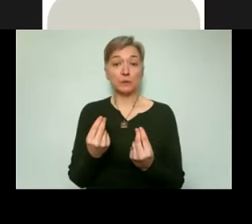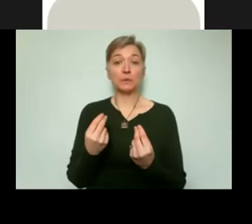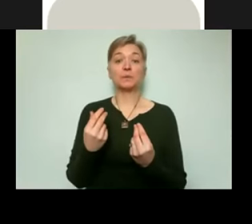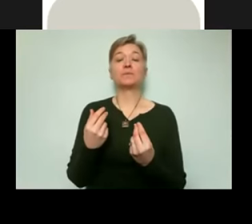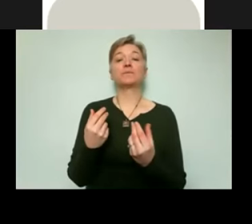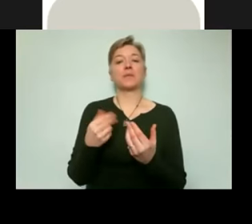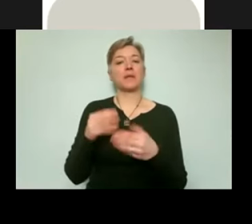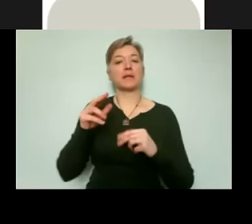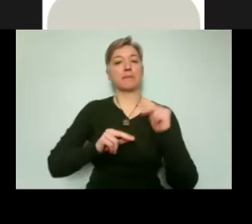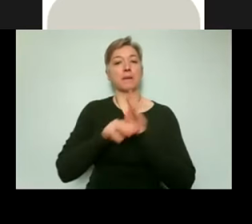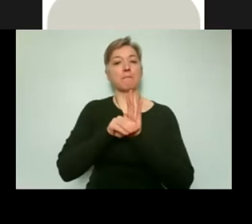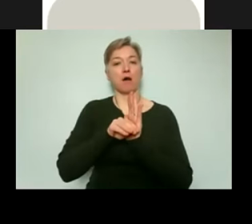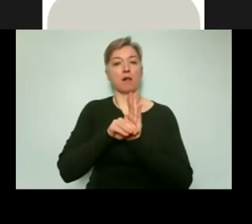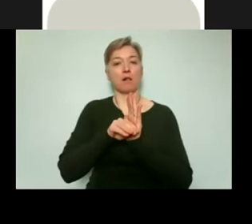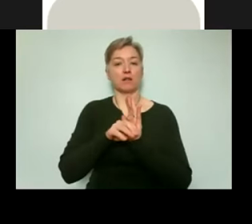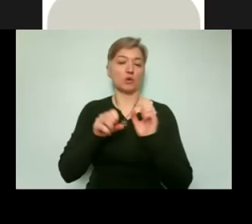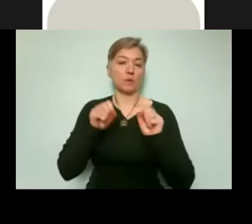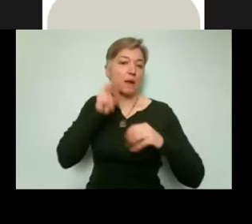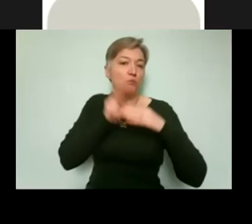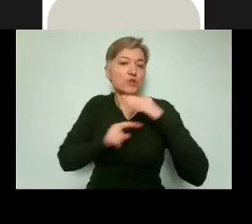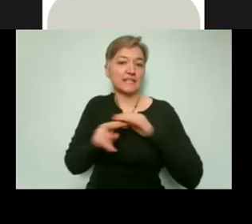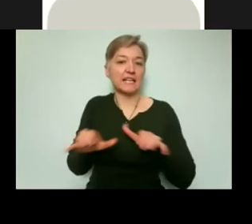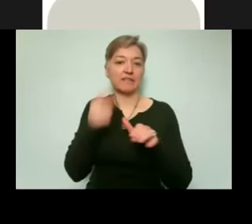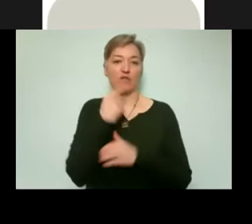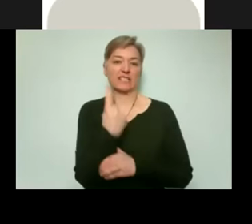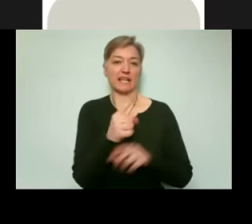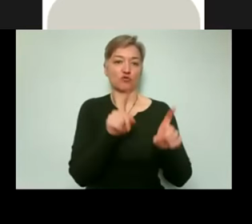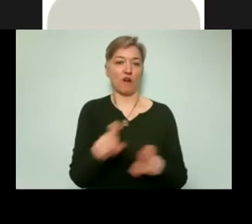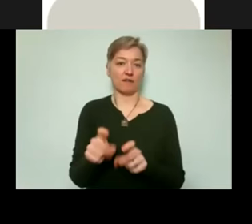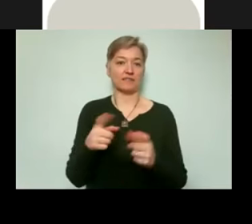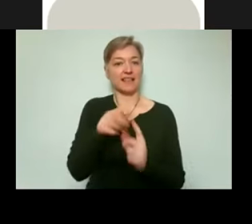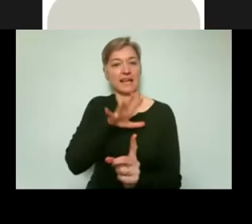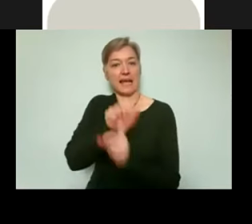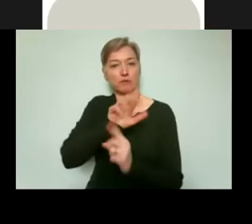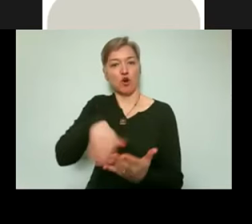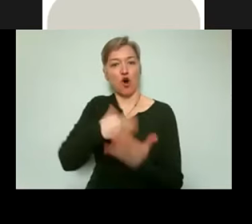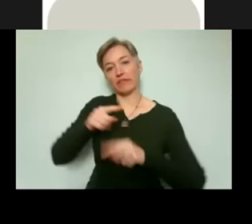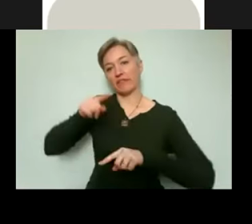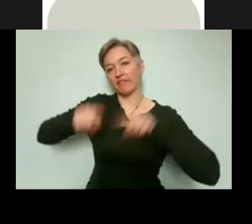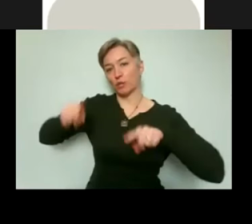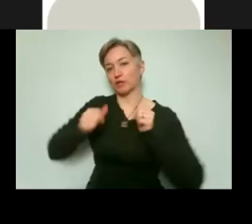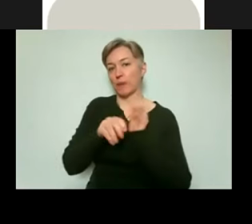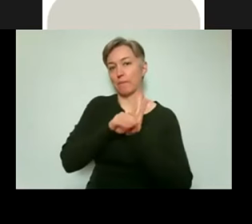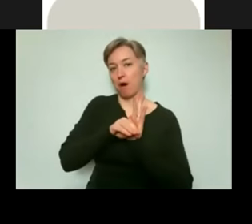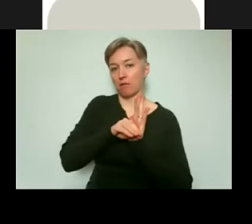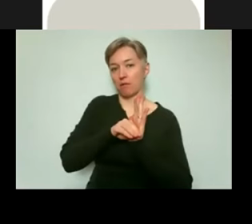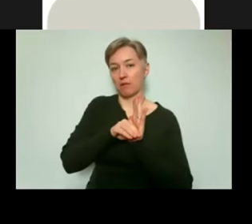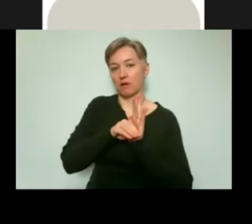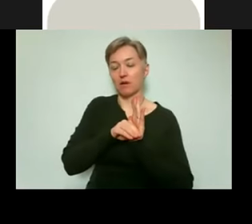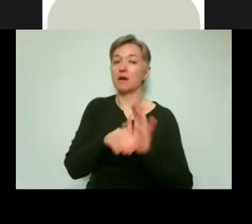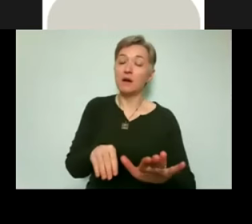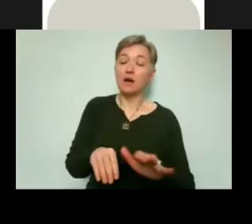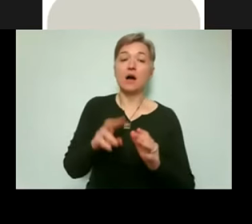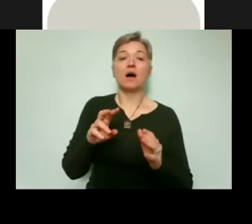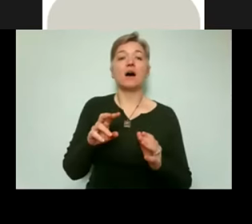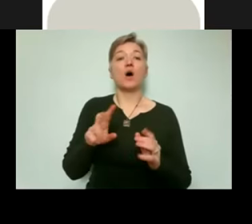model so that we can predict the activity on single trials and capture all of these fluctuations with our model. I should say when we set out